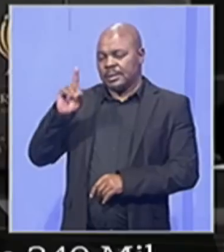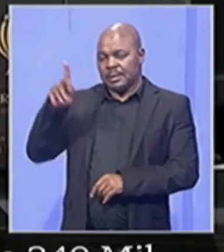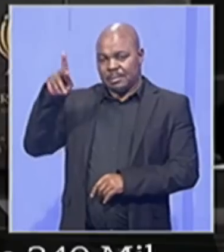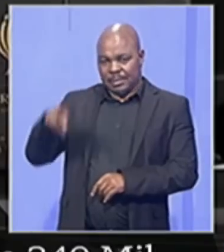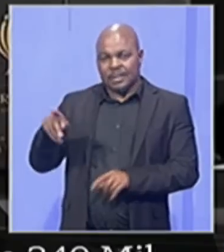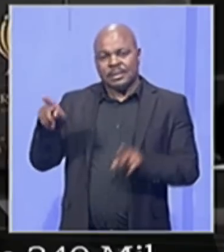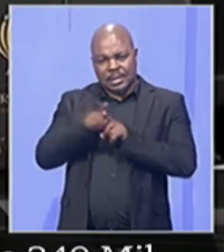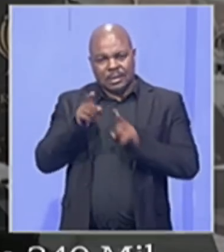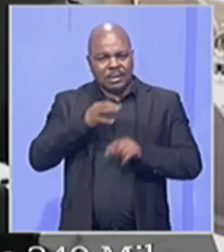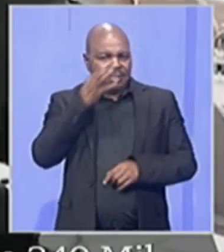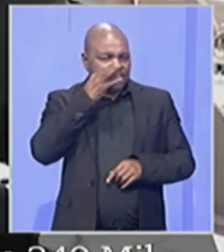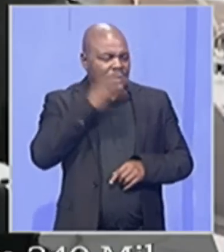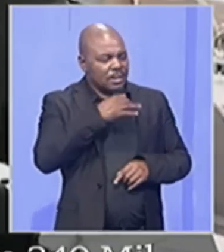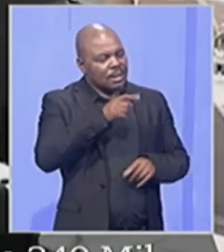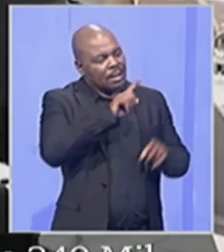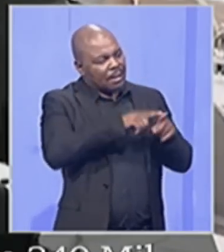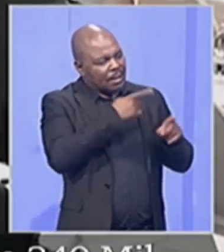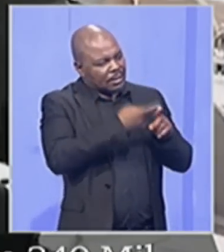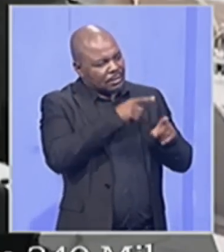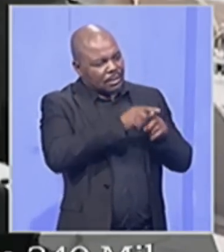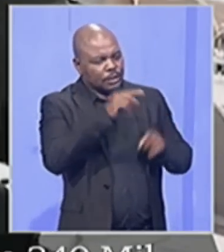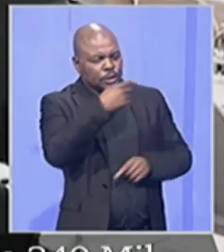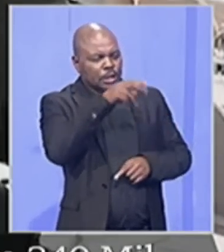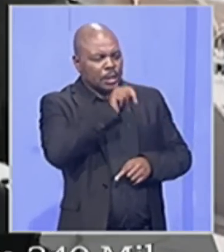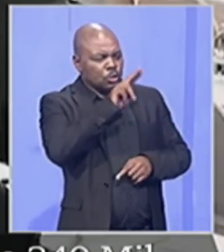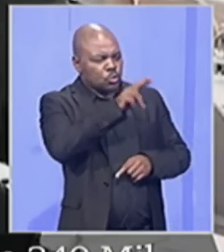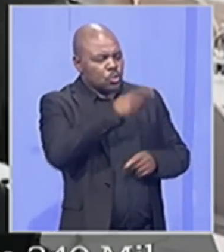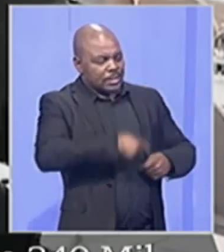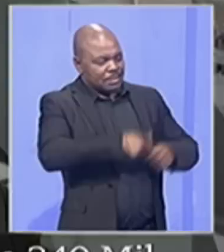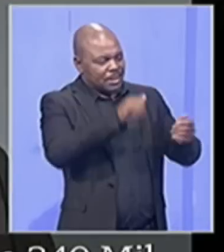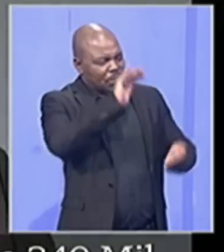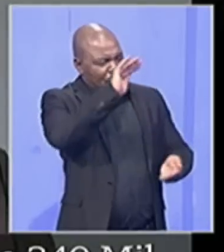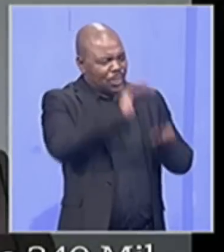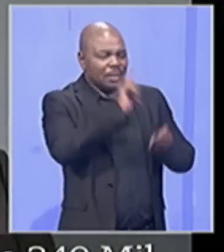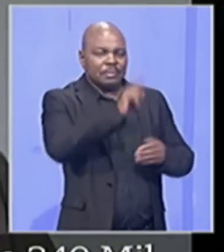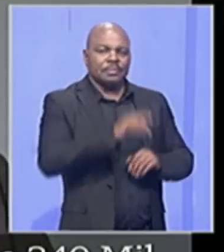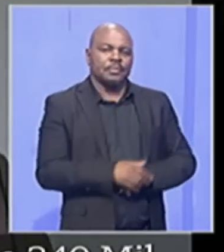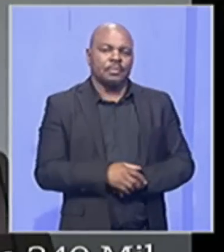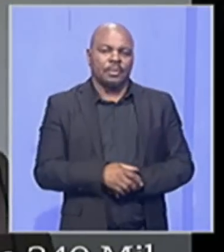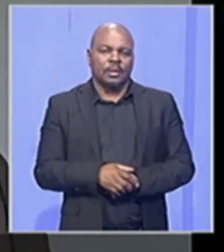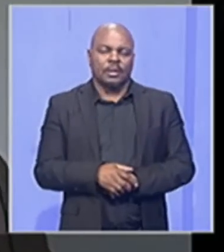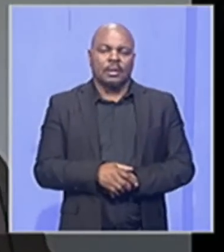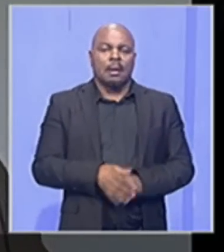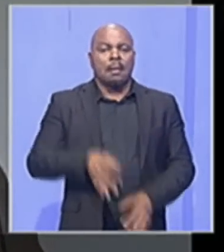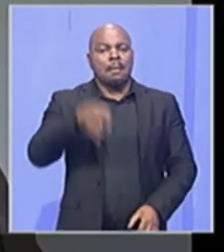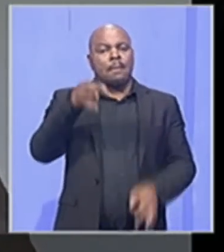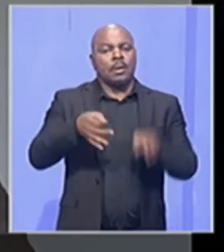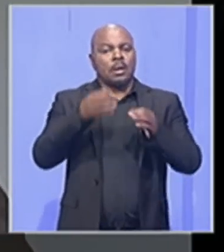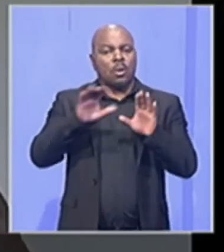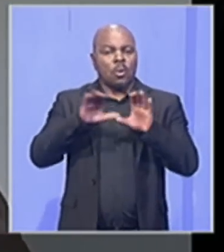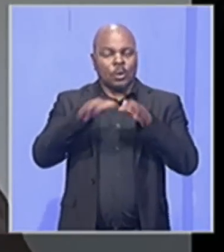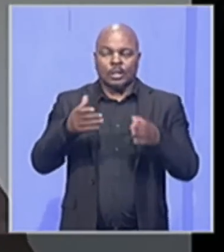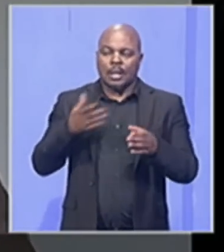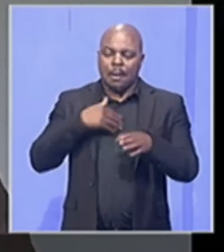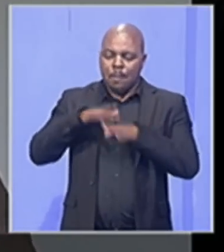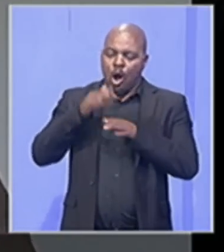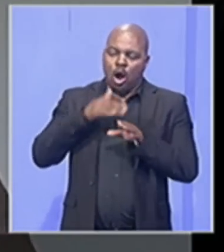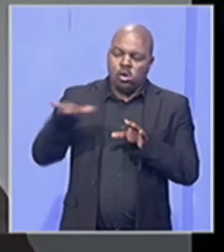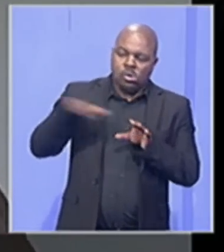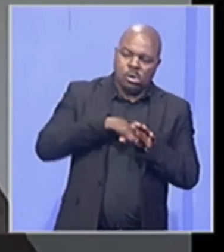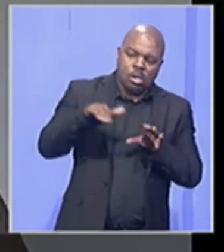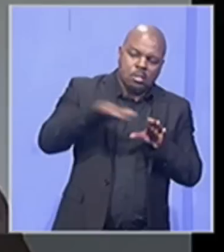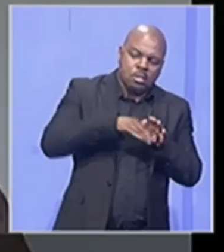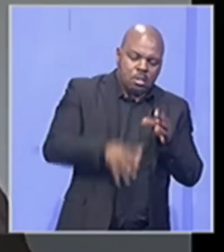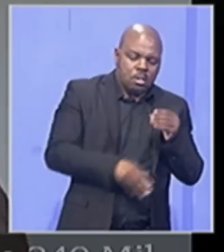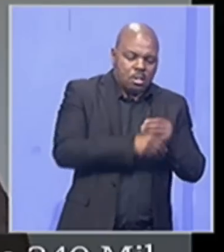ya ho fokotswa ha ditjeo tsa kabinete ya GNU. Whilst the ACDP appreciates that a number of political parties had to be accommodated in the GNU, we